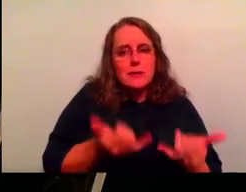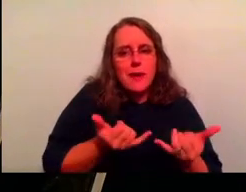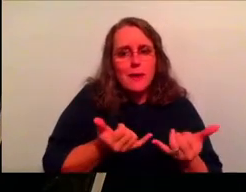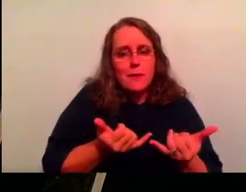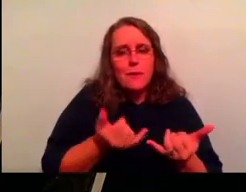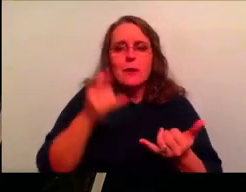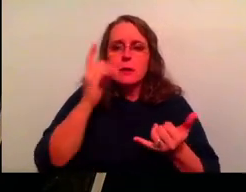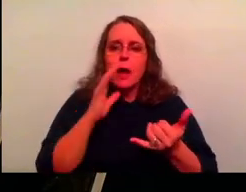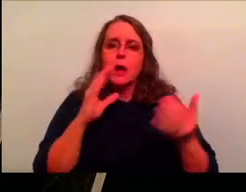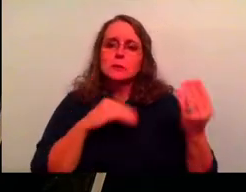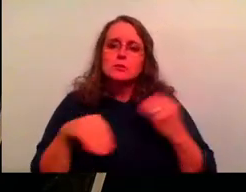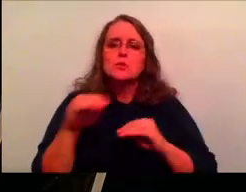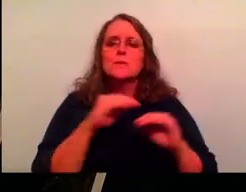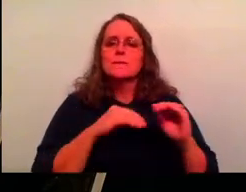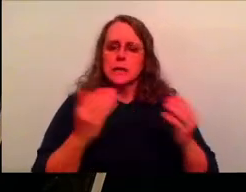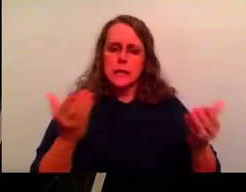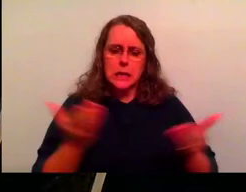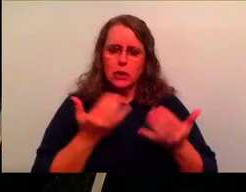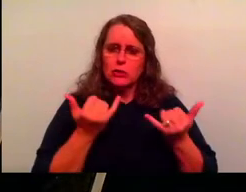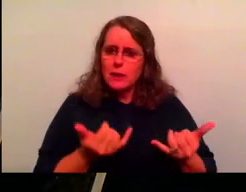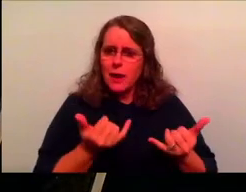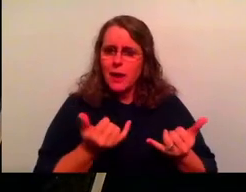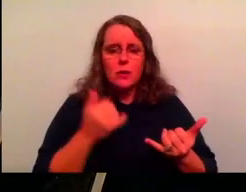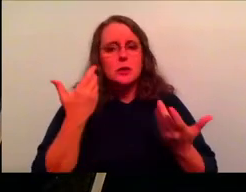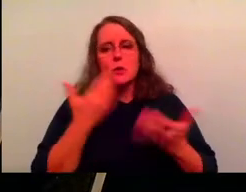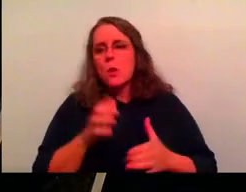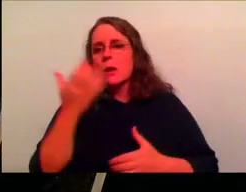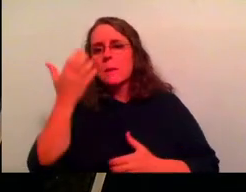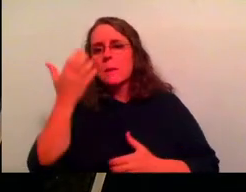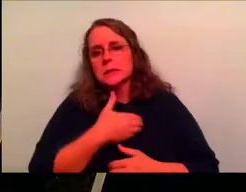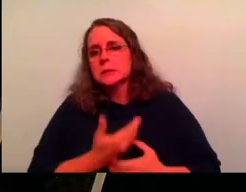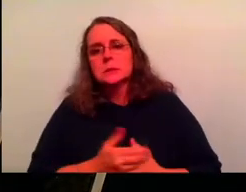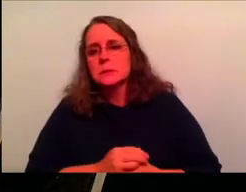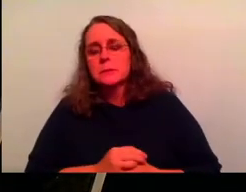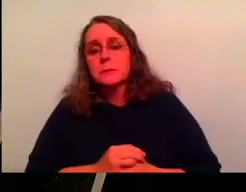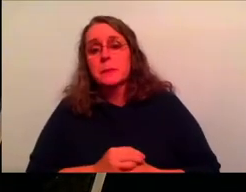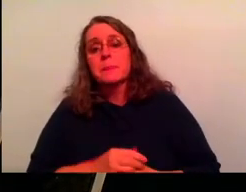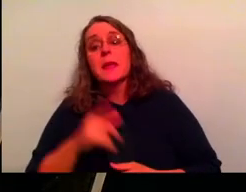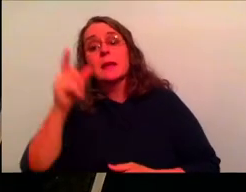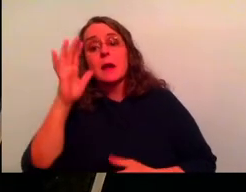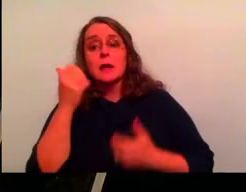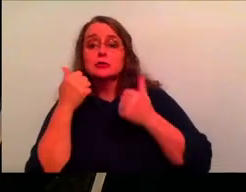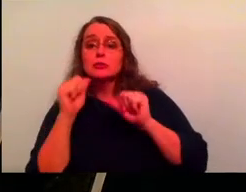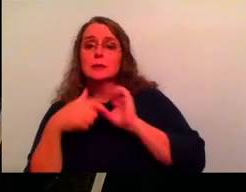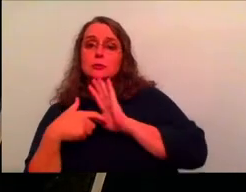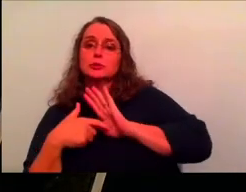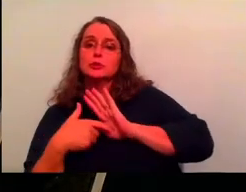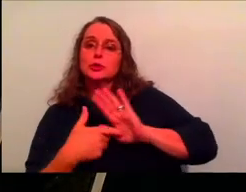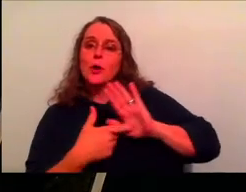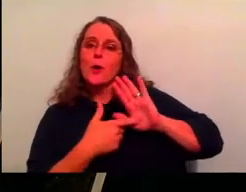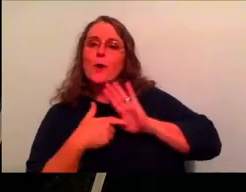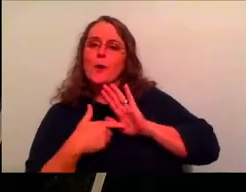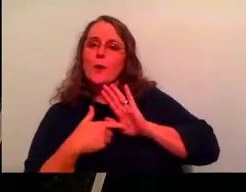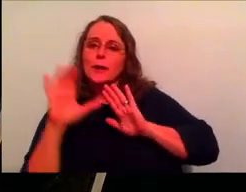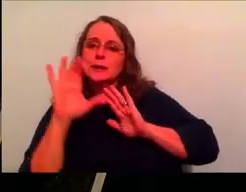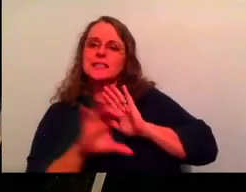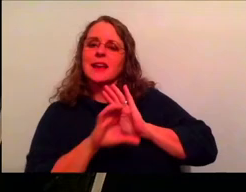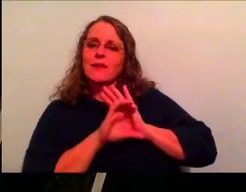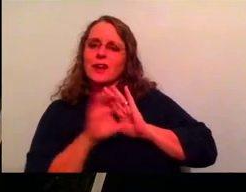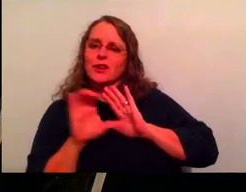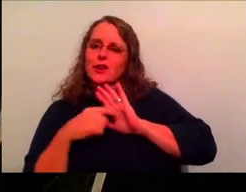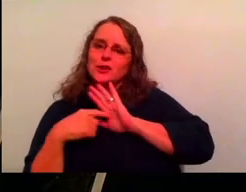is moving right here right now. So we don't want to miss out on that. And ultimately what I think God is trying to do is he's trying to reveal his character to us, right? As a provider saying, Hey,